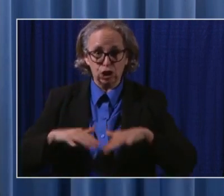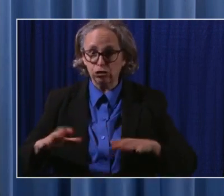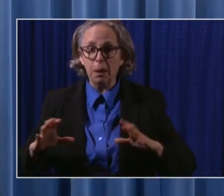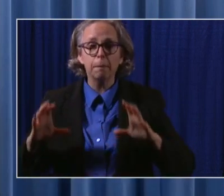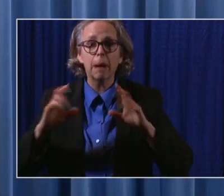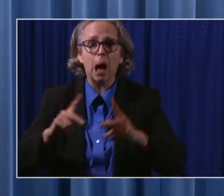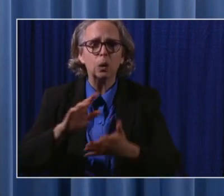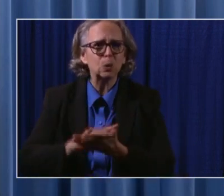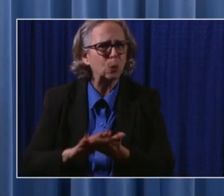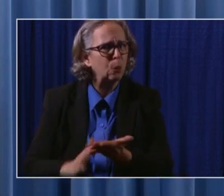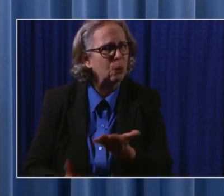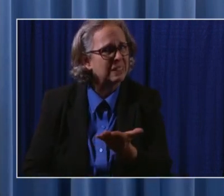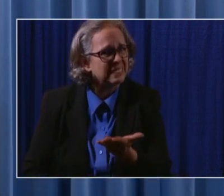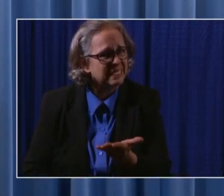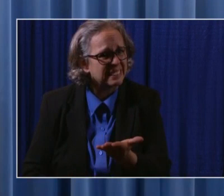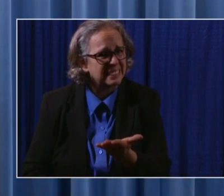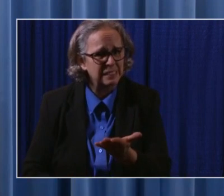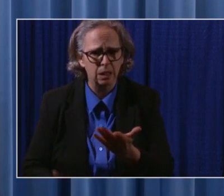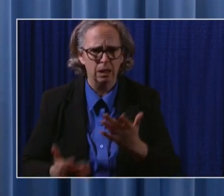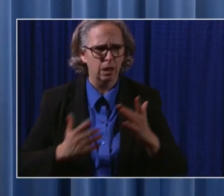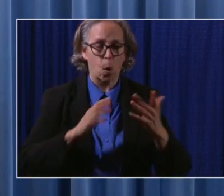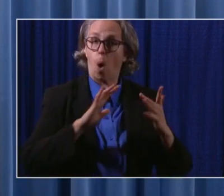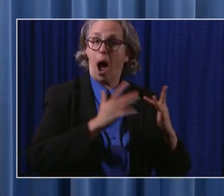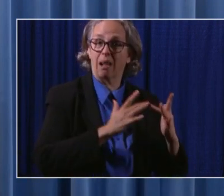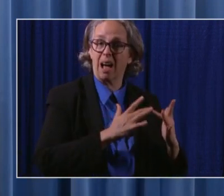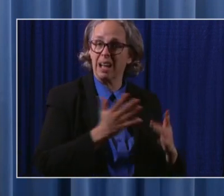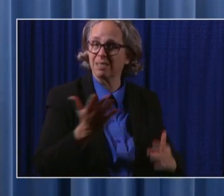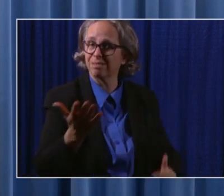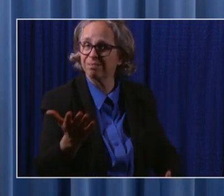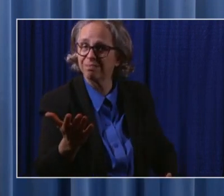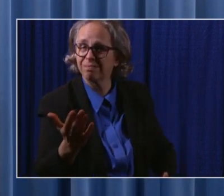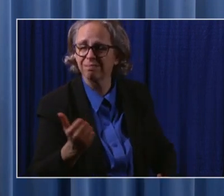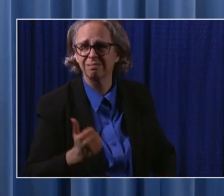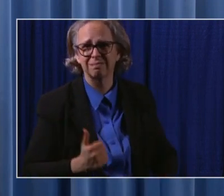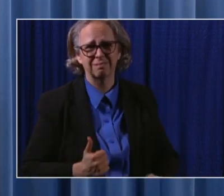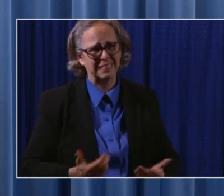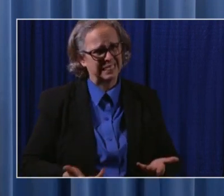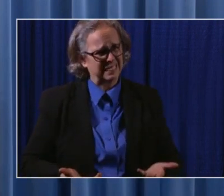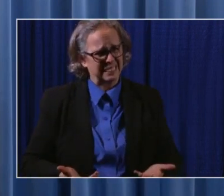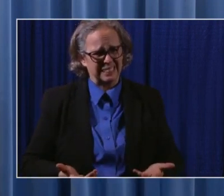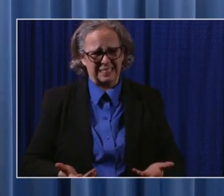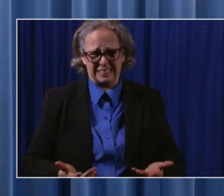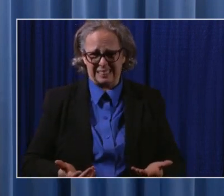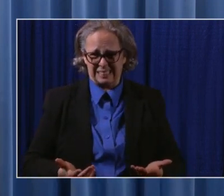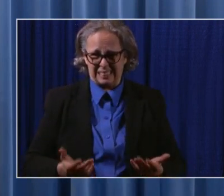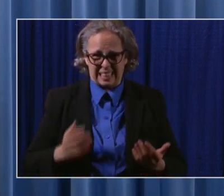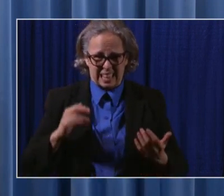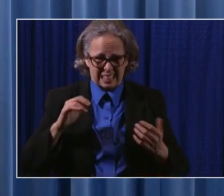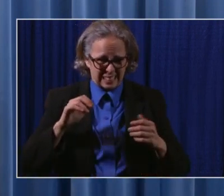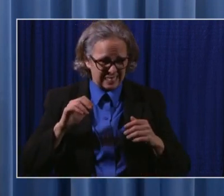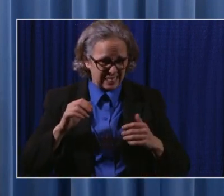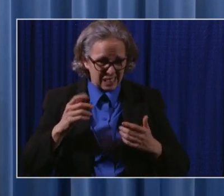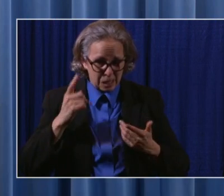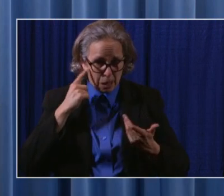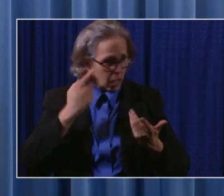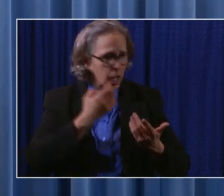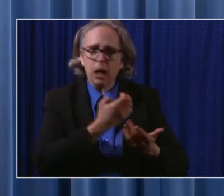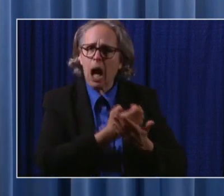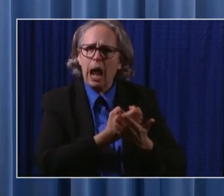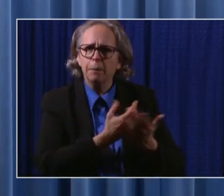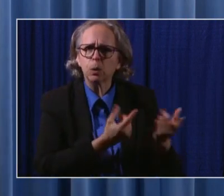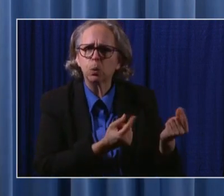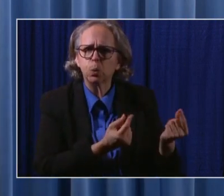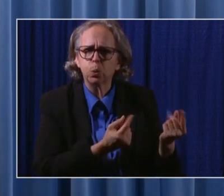go back to school. It's going to determine whether we can continue to grow the economy and